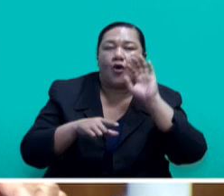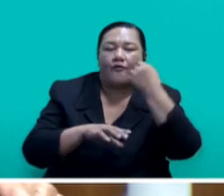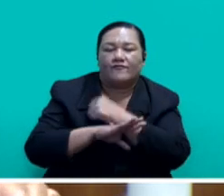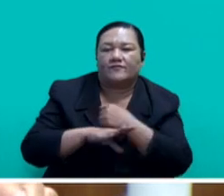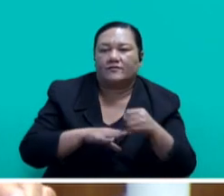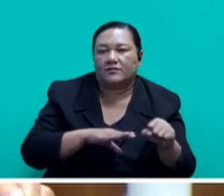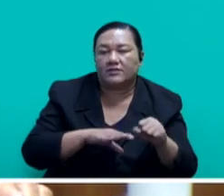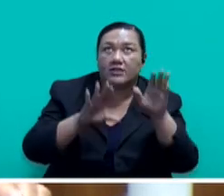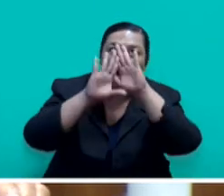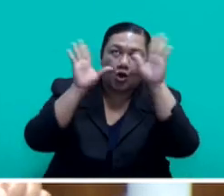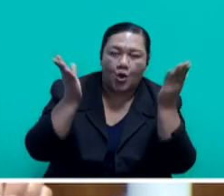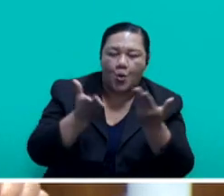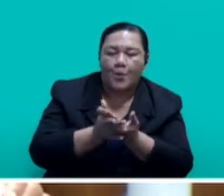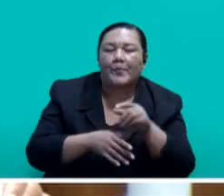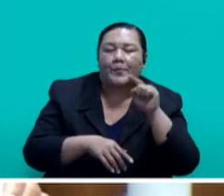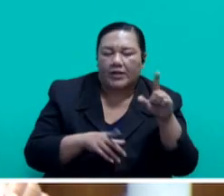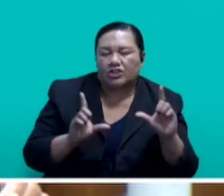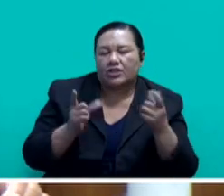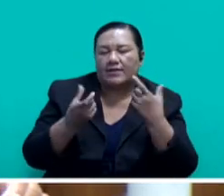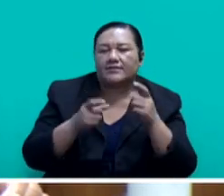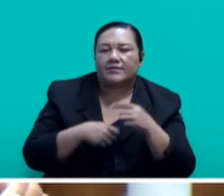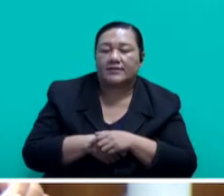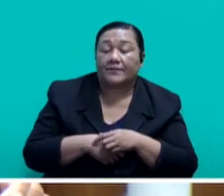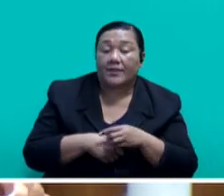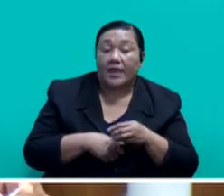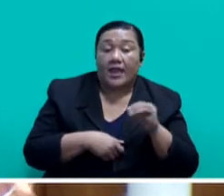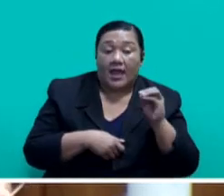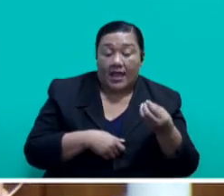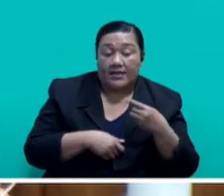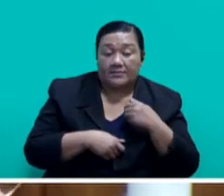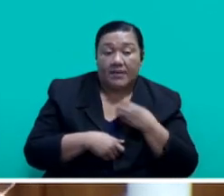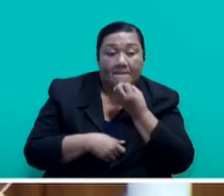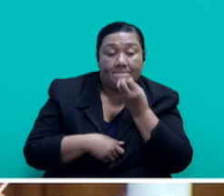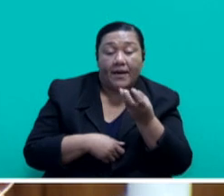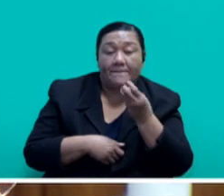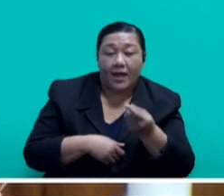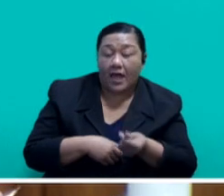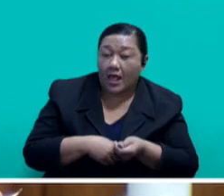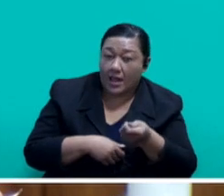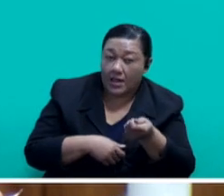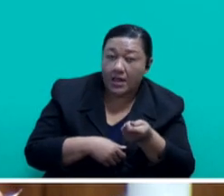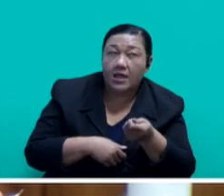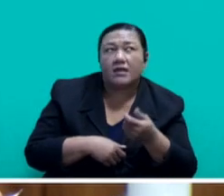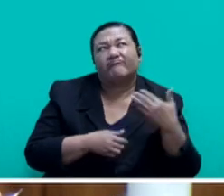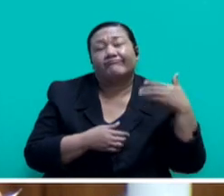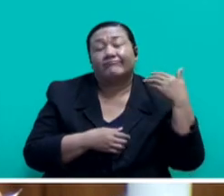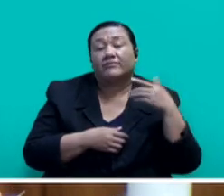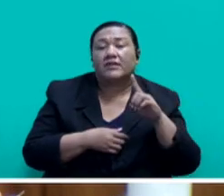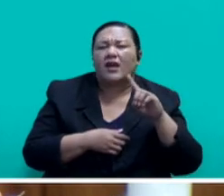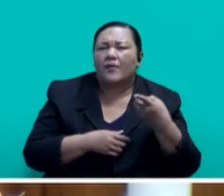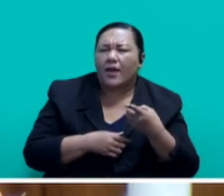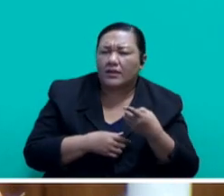Mr. Speaker, sir, as I alluded to in this House earlier, the labor laws were changed